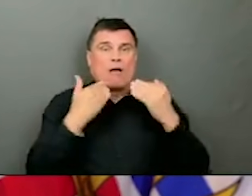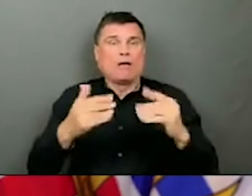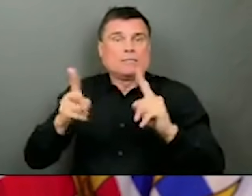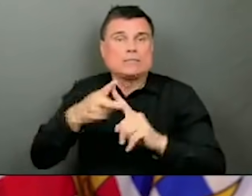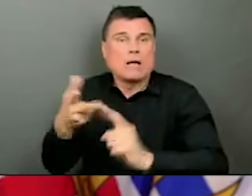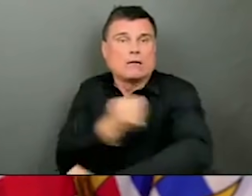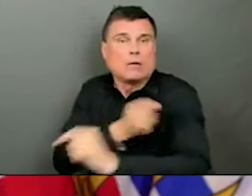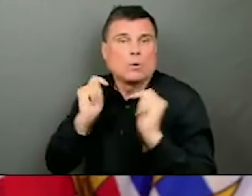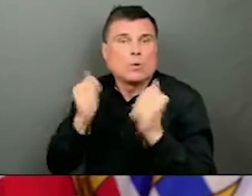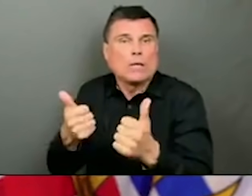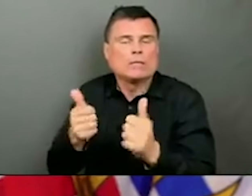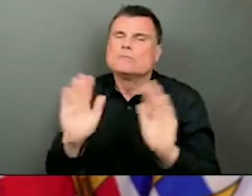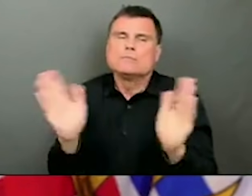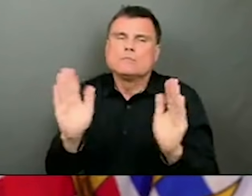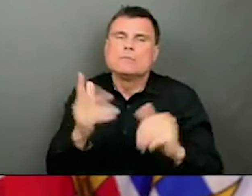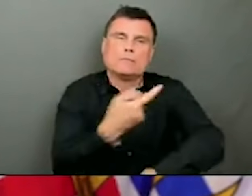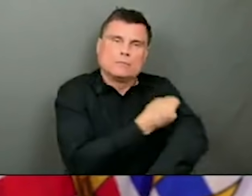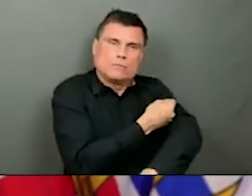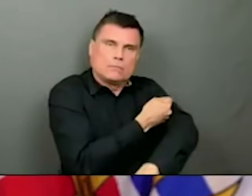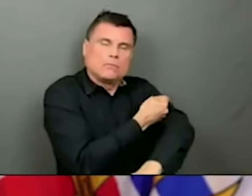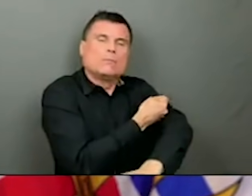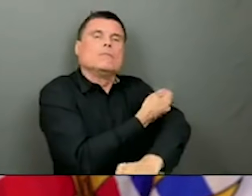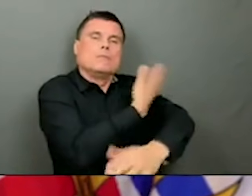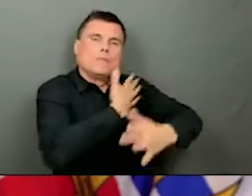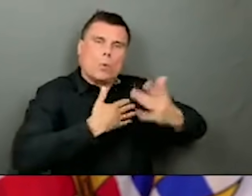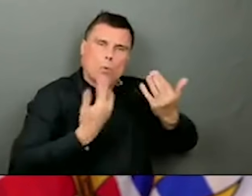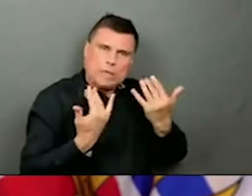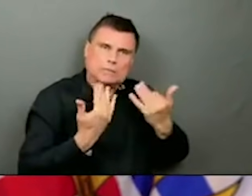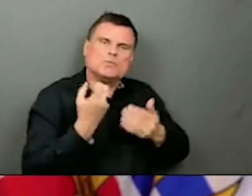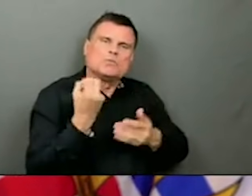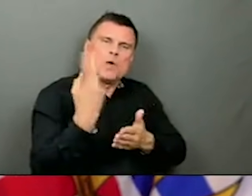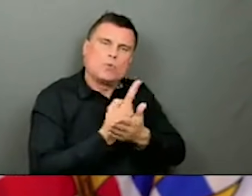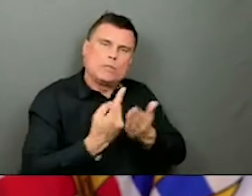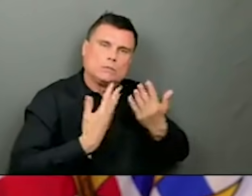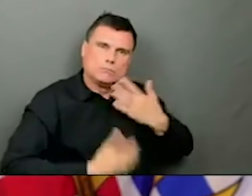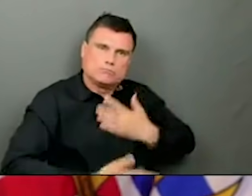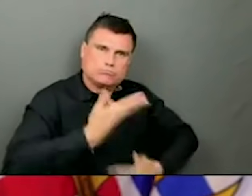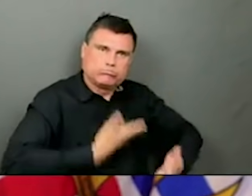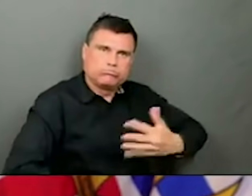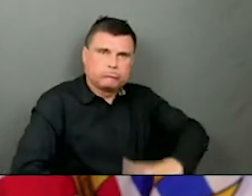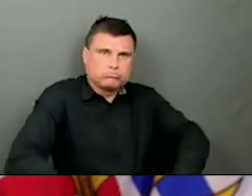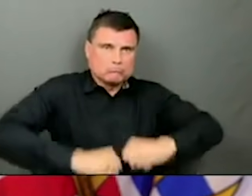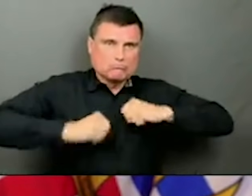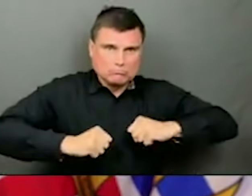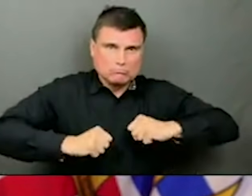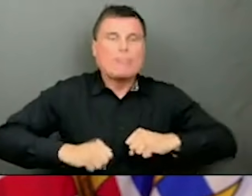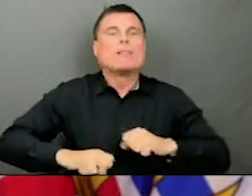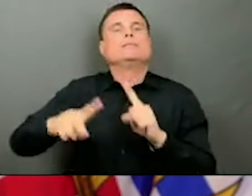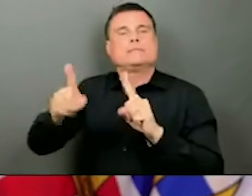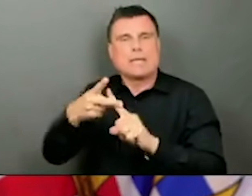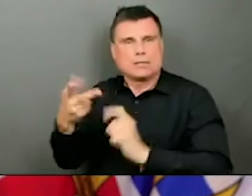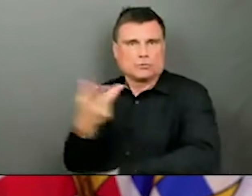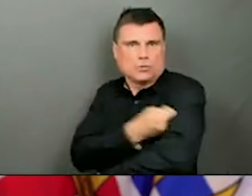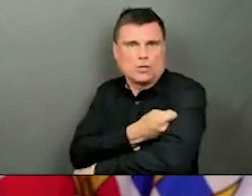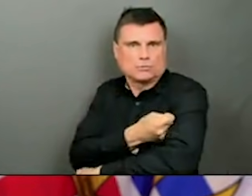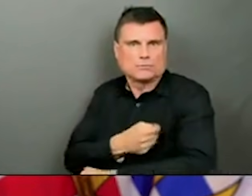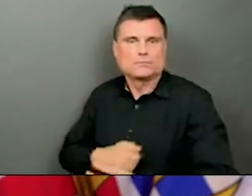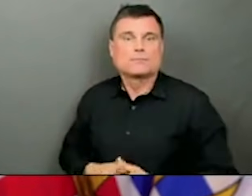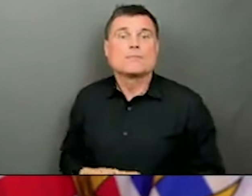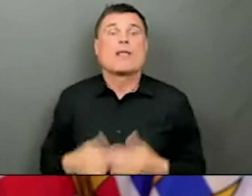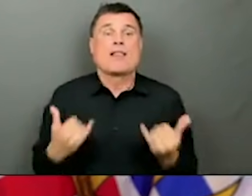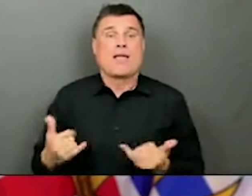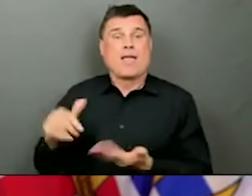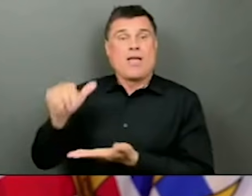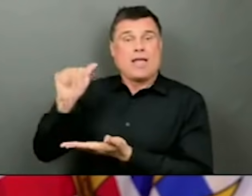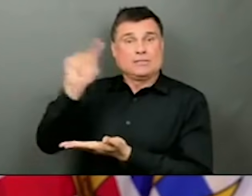and the cell-mediated protection over time. The remaining stock that we have of AstraZeneca here in